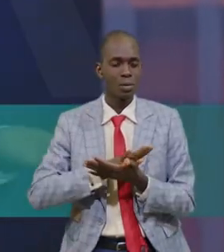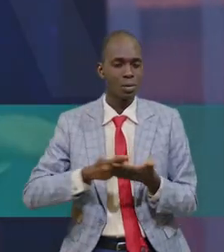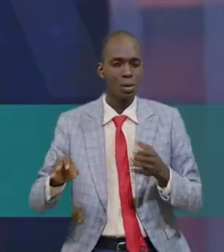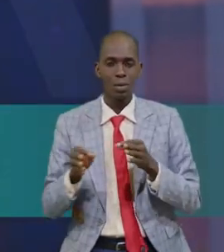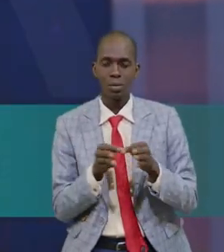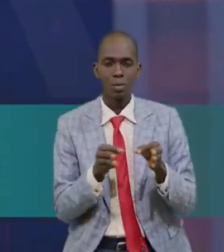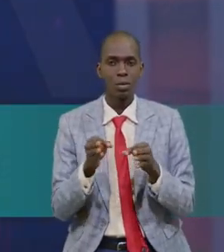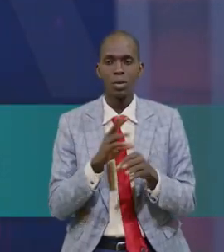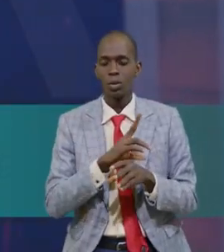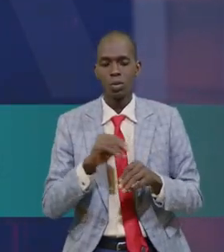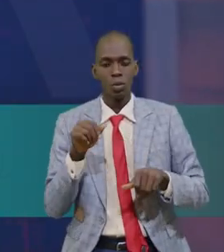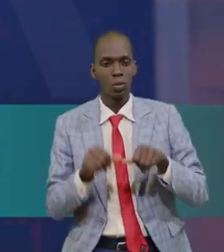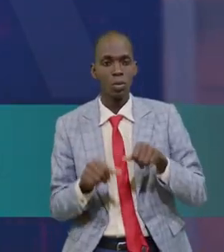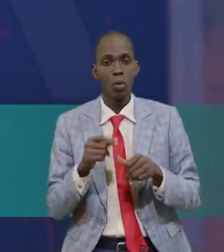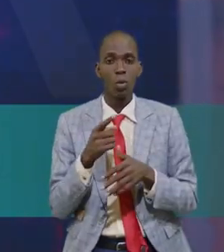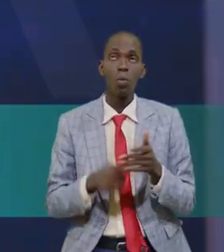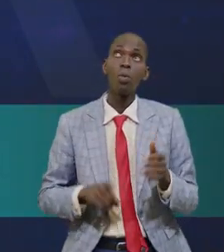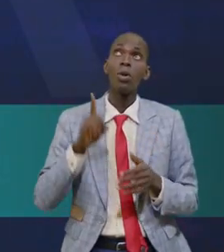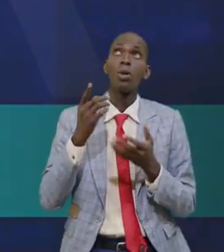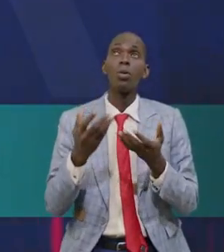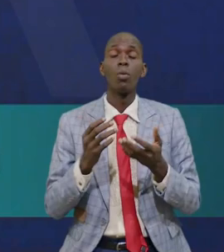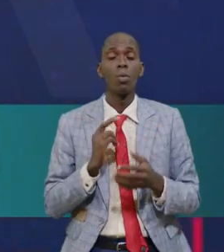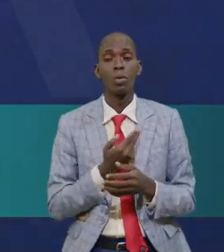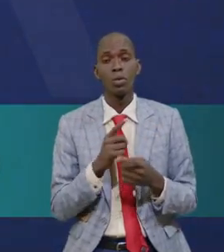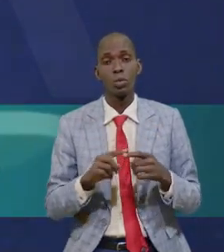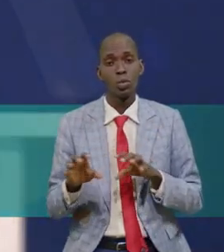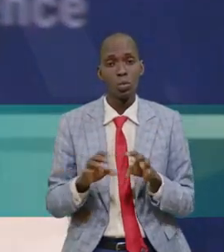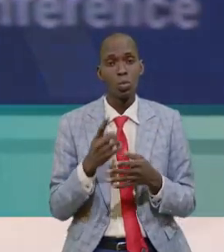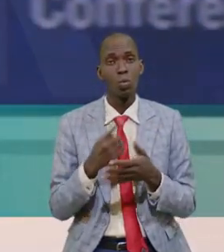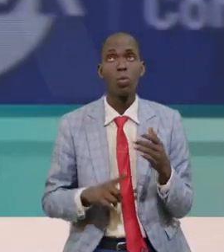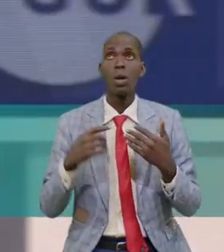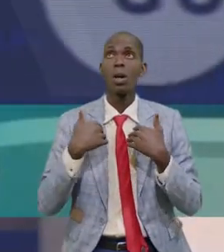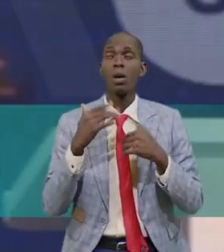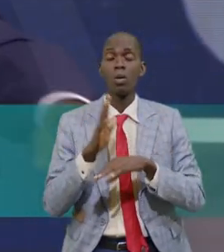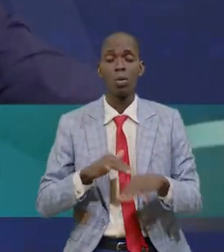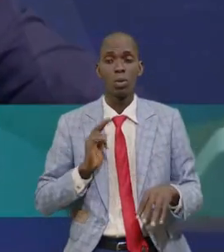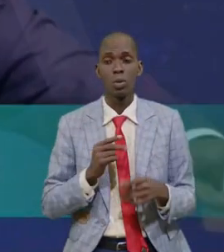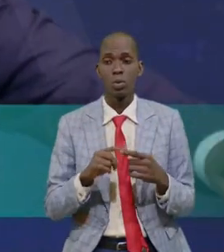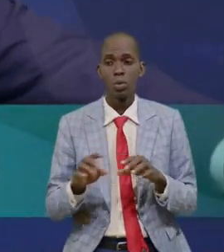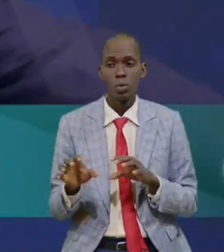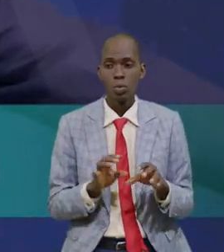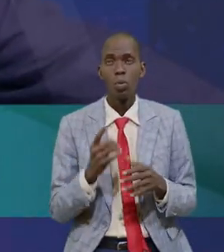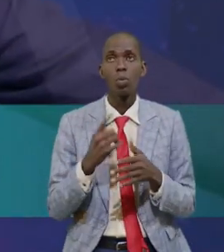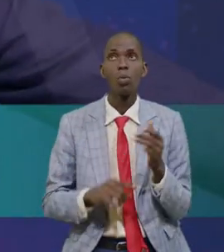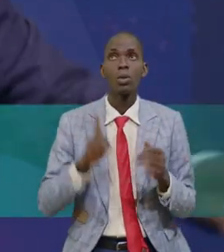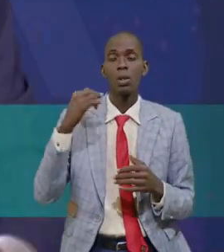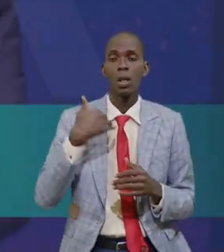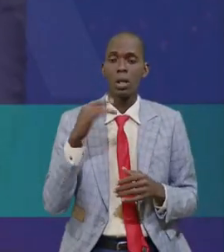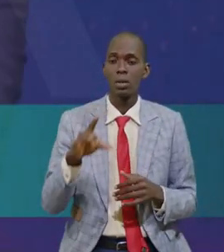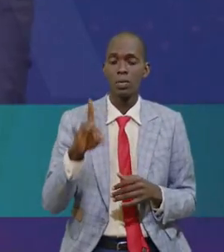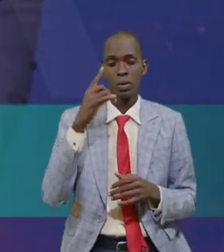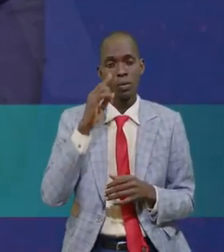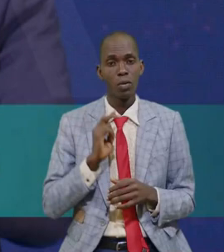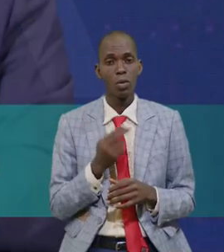doubt. What he wants us to do, what he has called us to do, and what he has anointed, appointed for us to do is very